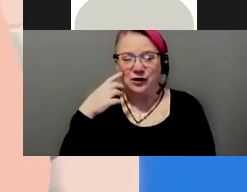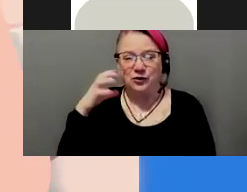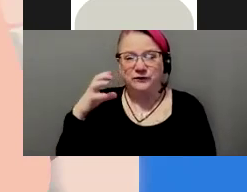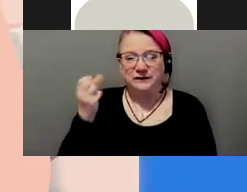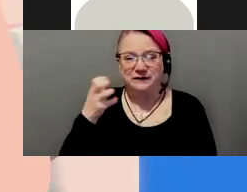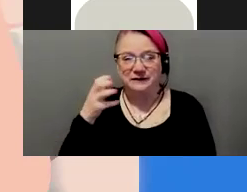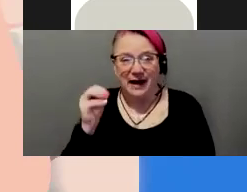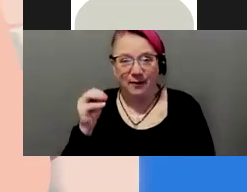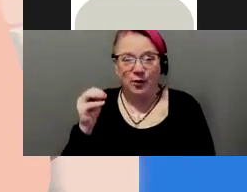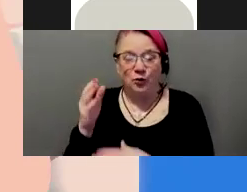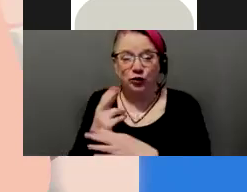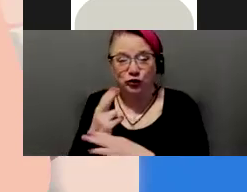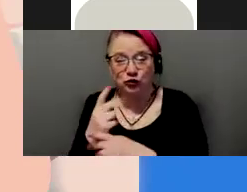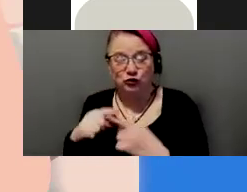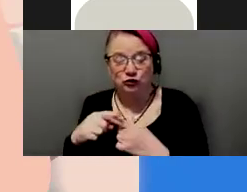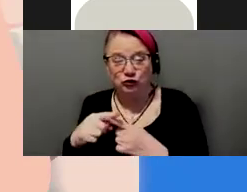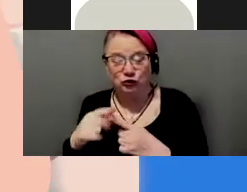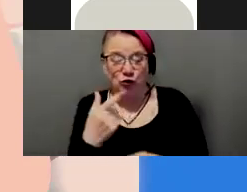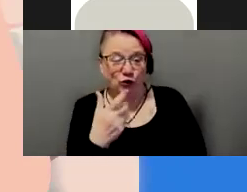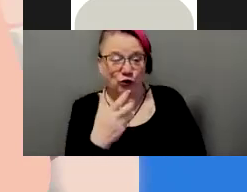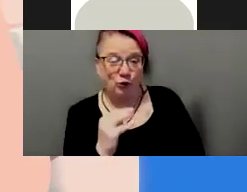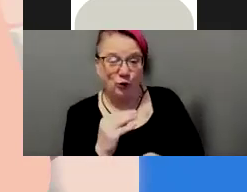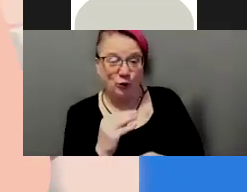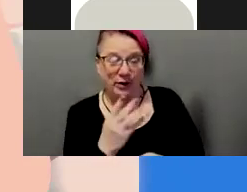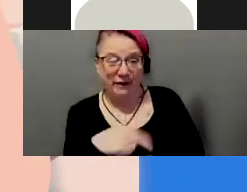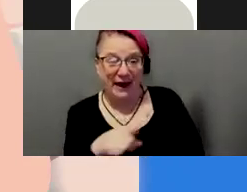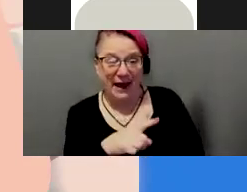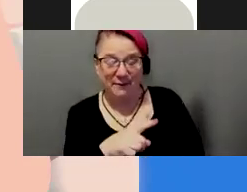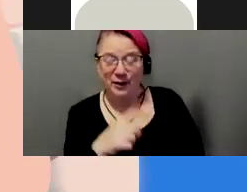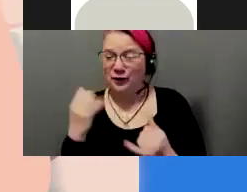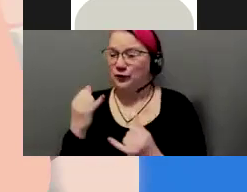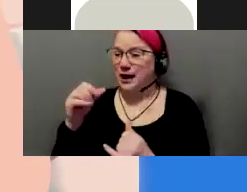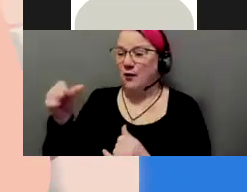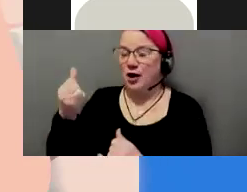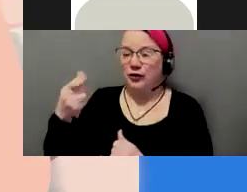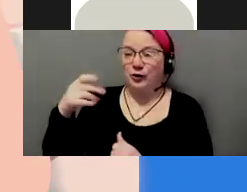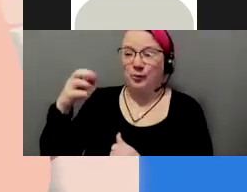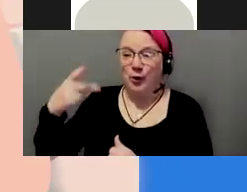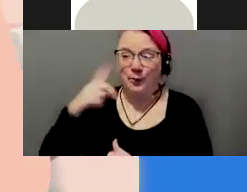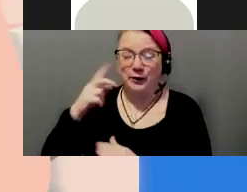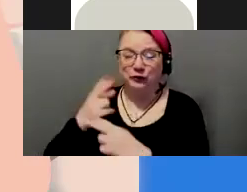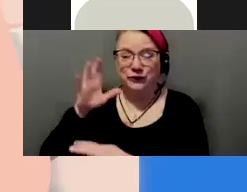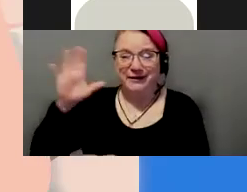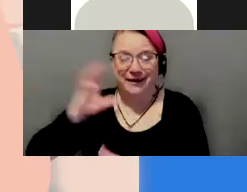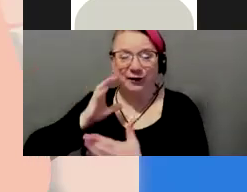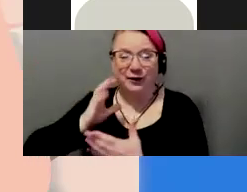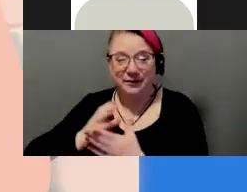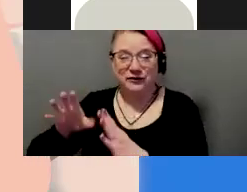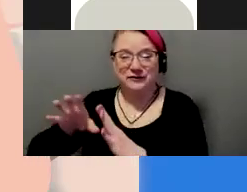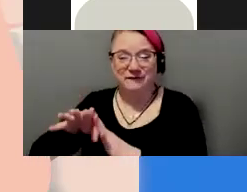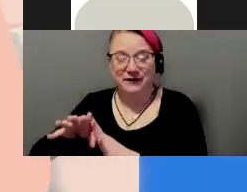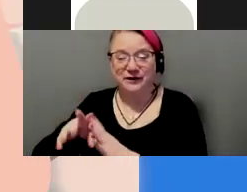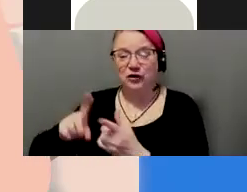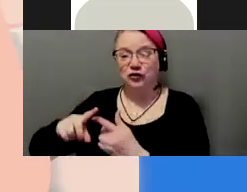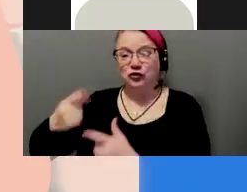them. So they're assuming that their perpetrator is out there using that, or another perpetrator is out there using their images and videos to groom